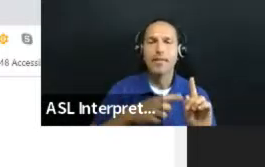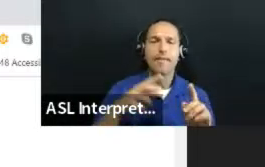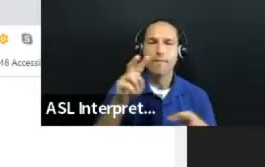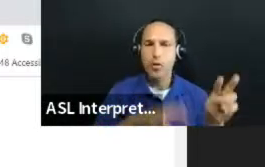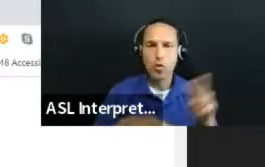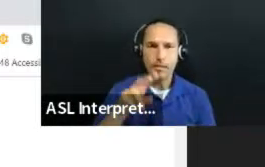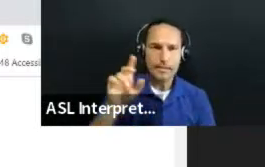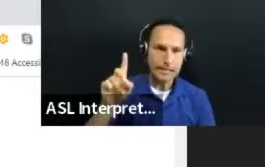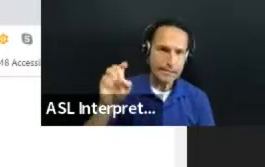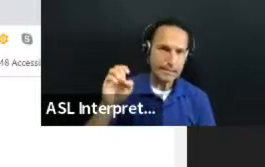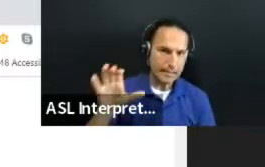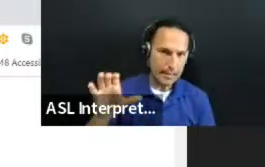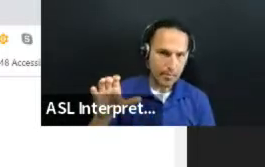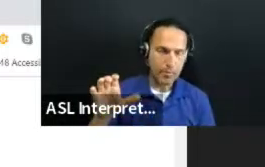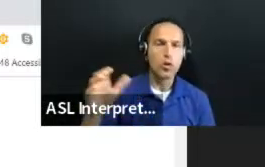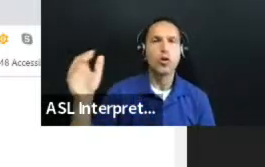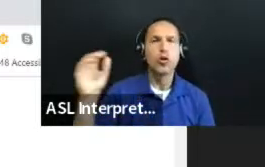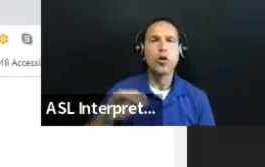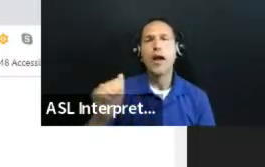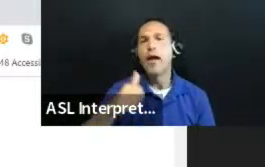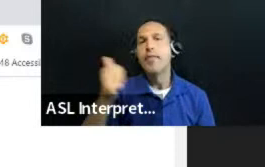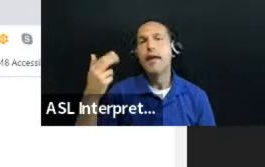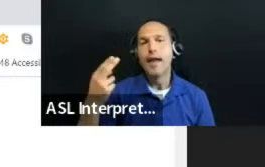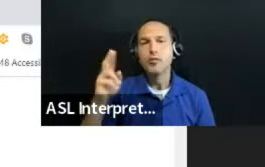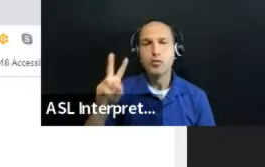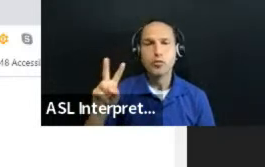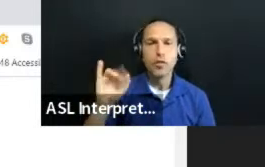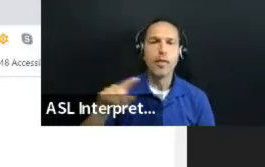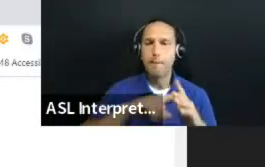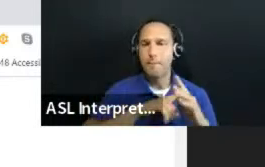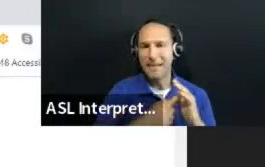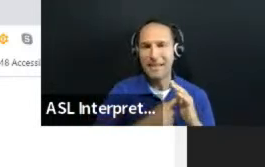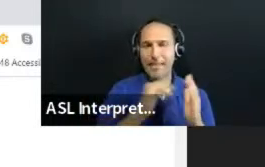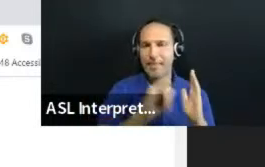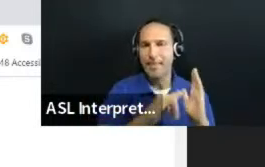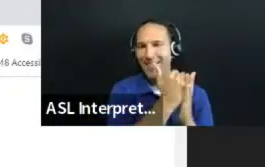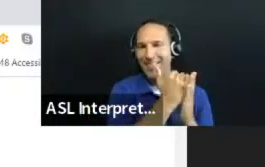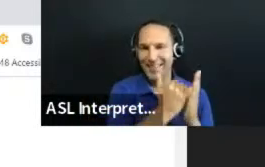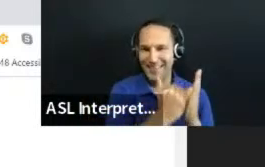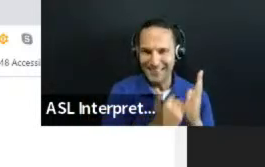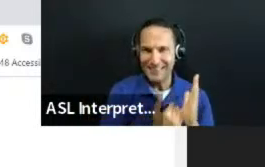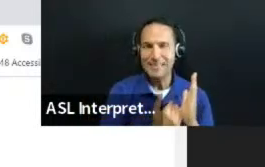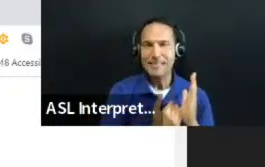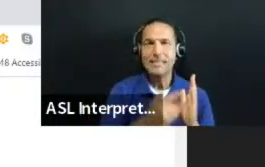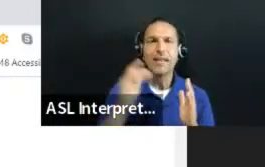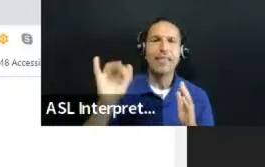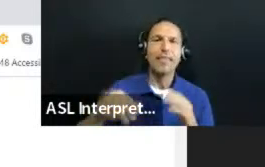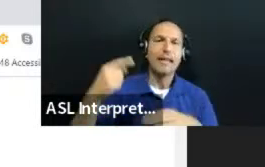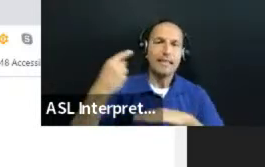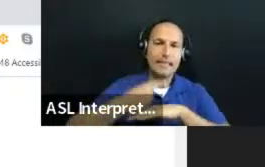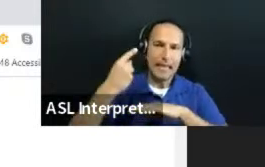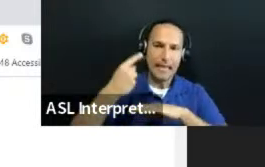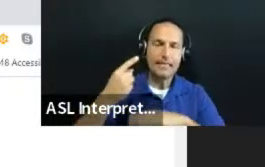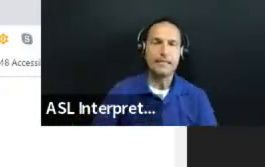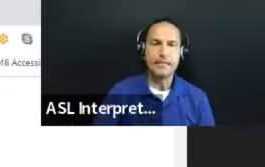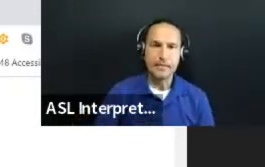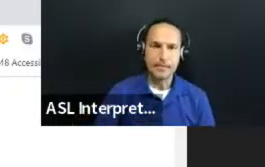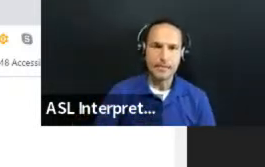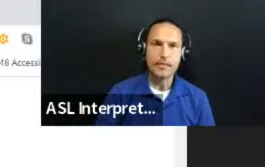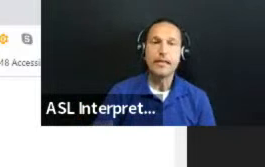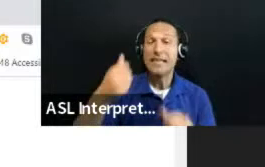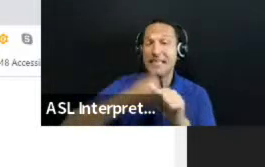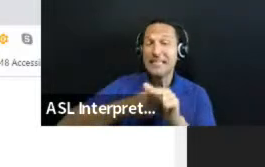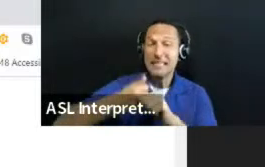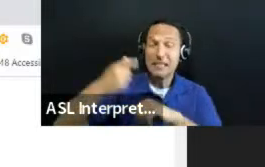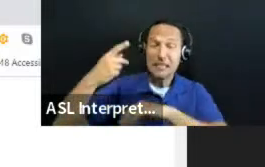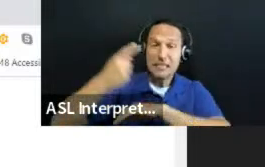was December. And then another H2 was the beginning of the list of, you know, days. And then each